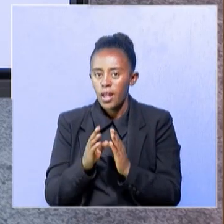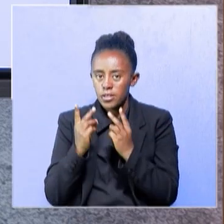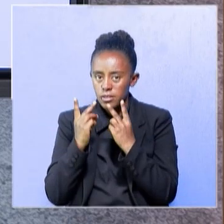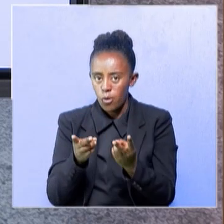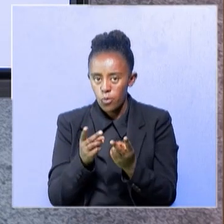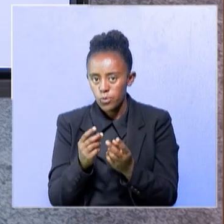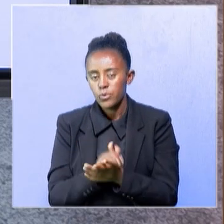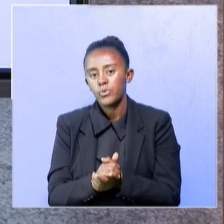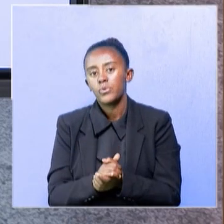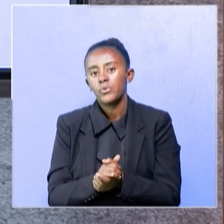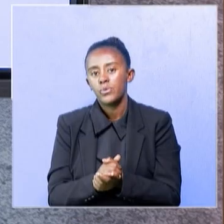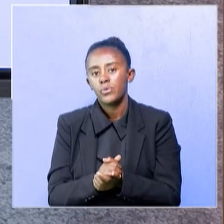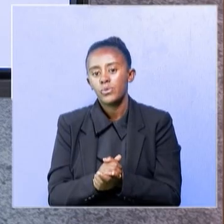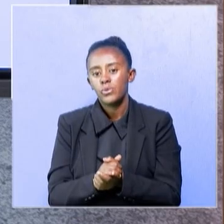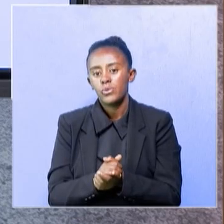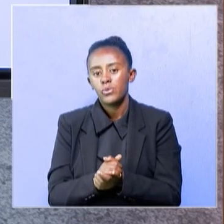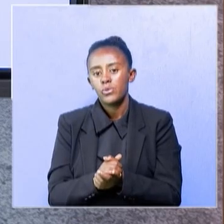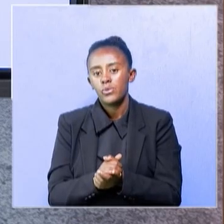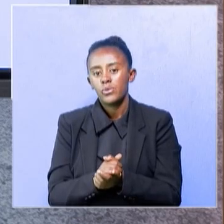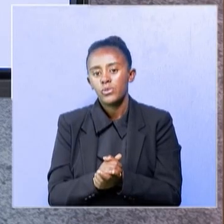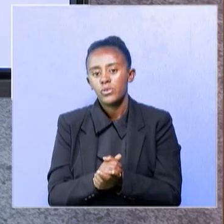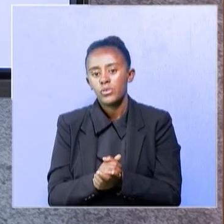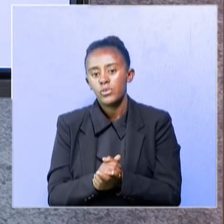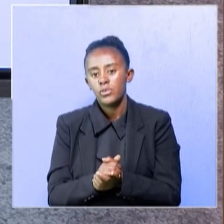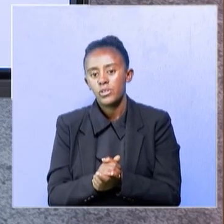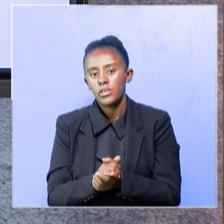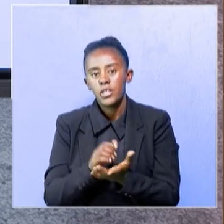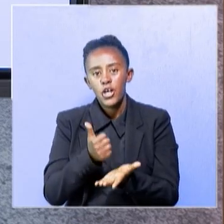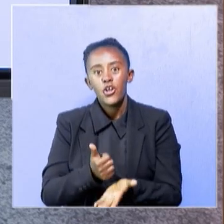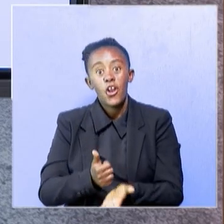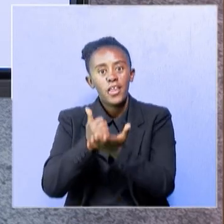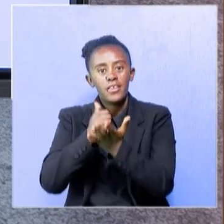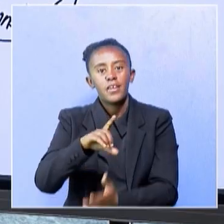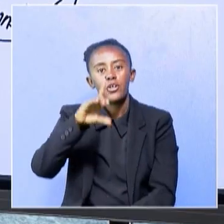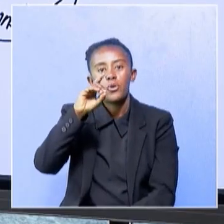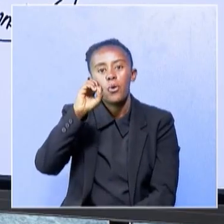That is the next one. That is good. Donating.